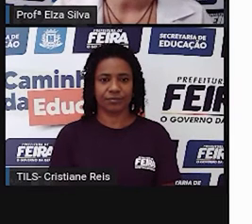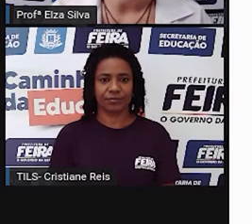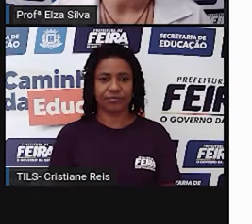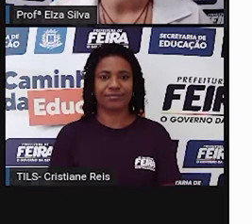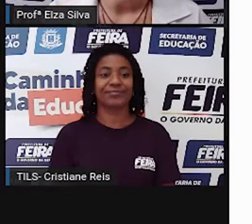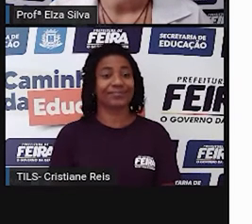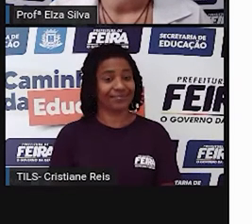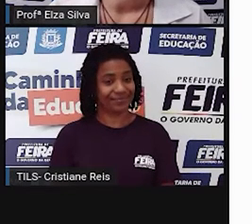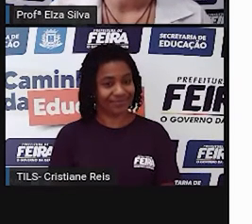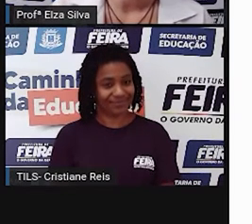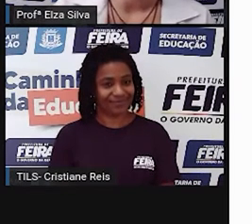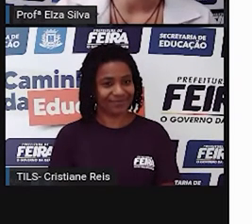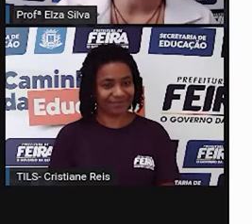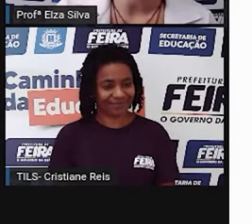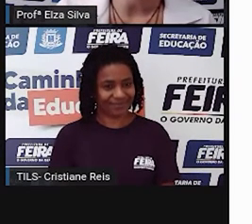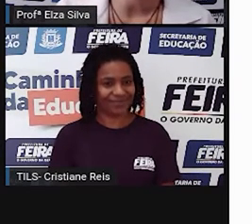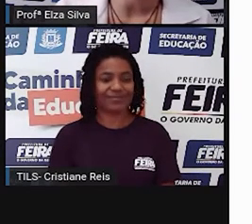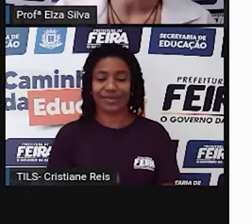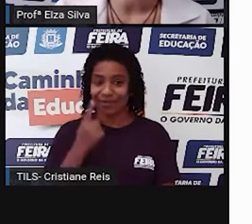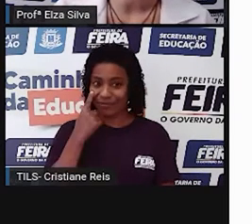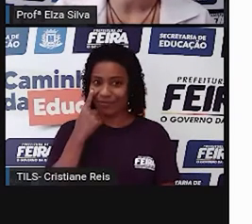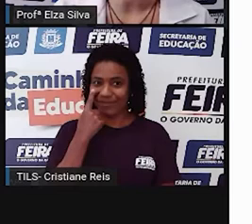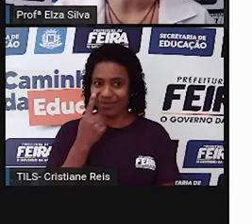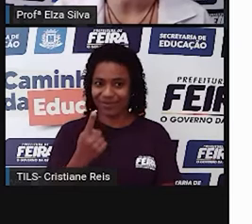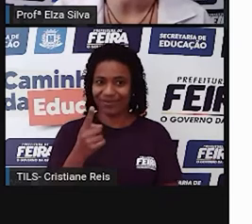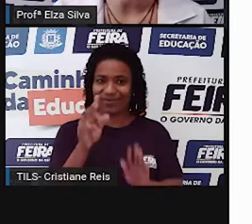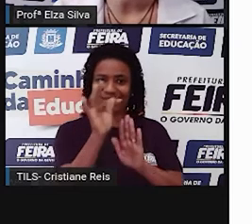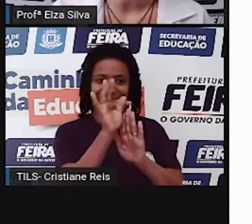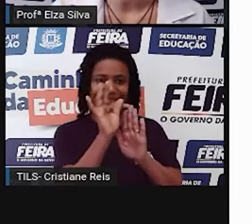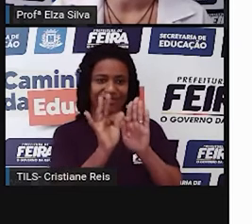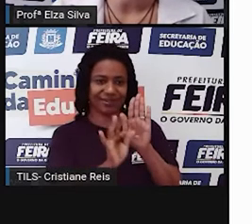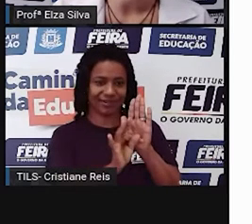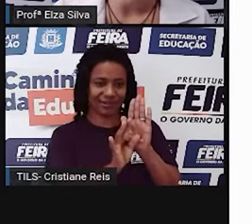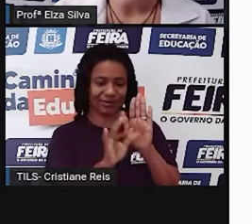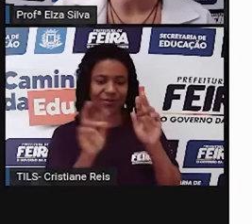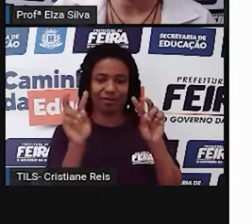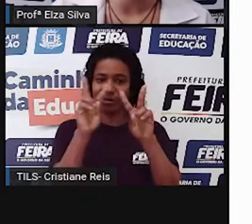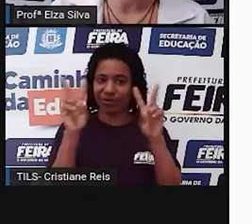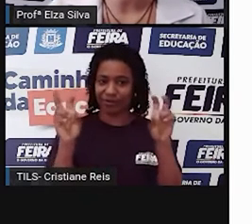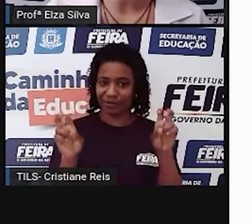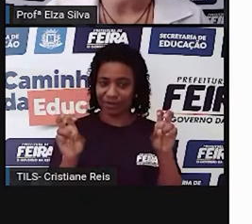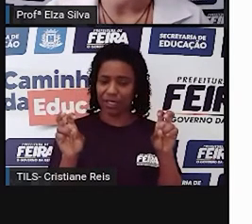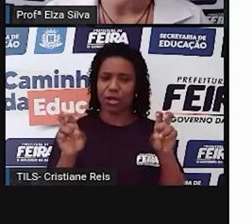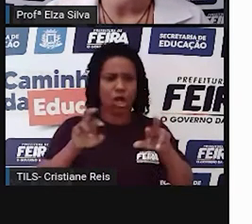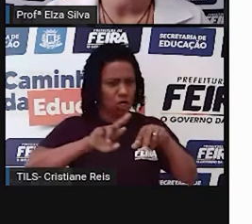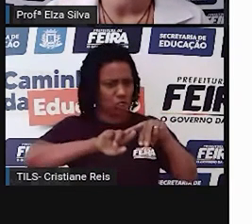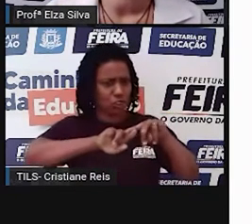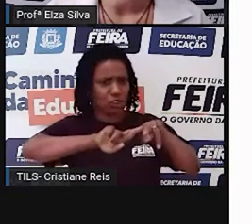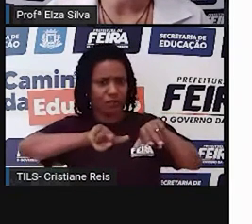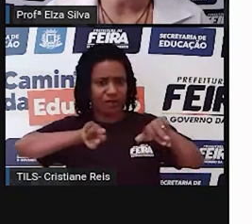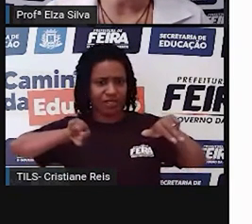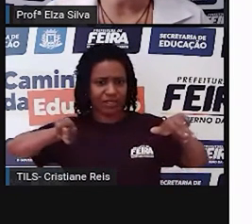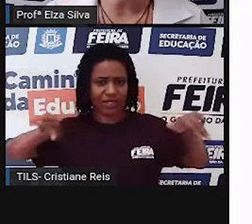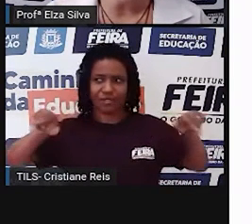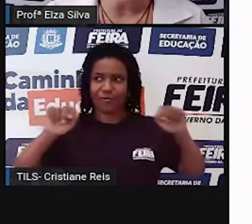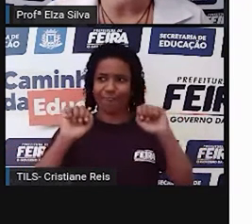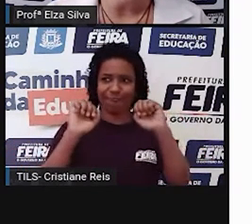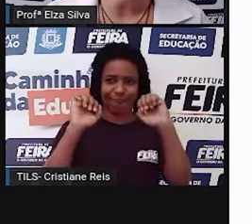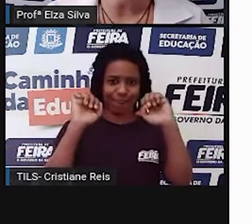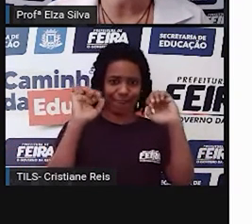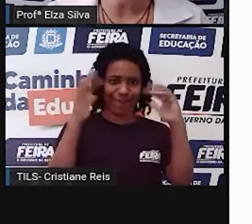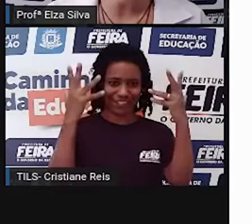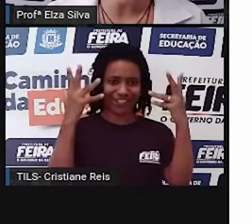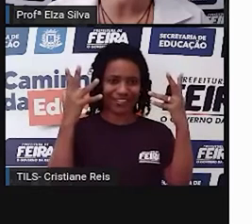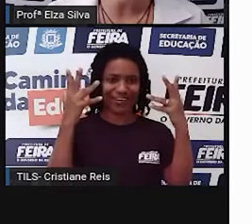So, esse texto então, ele se intitula Comemore a Diversidade. Observem aqui ao